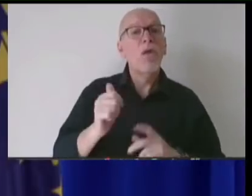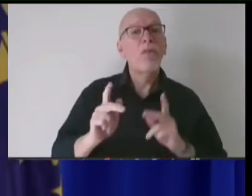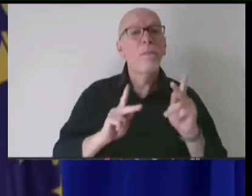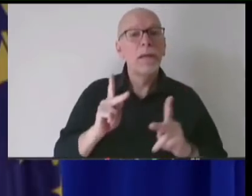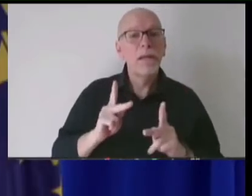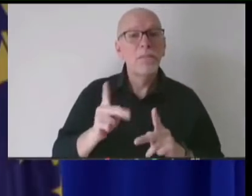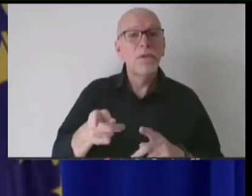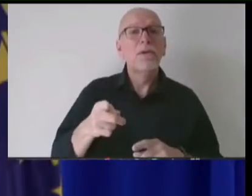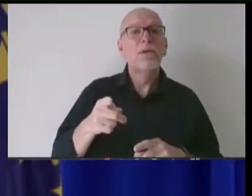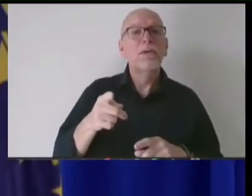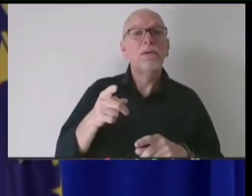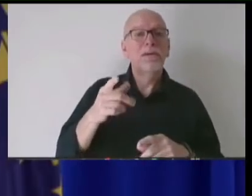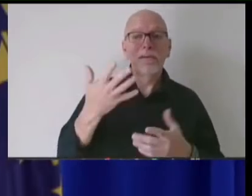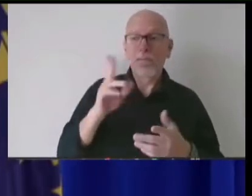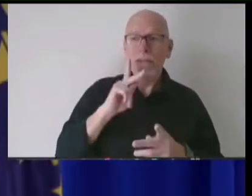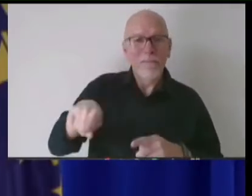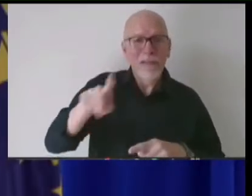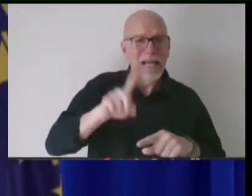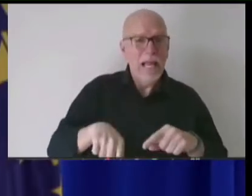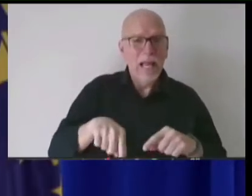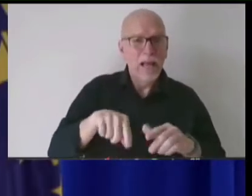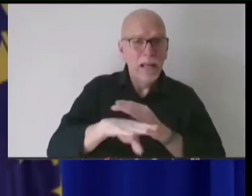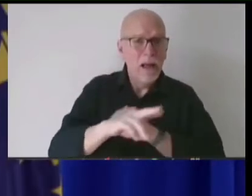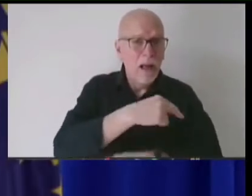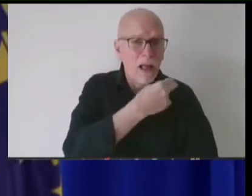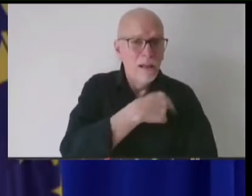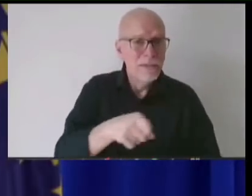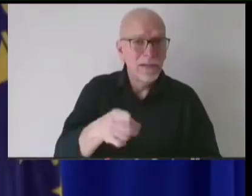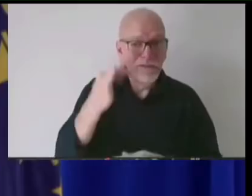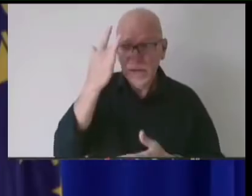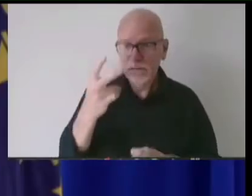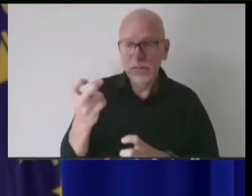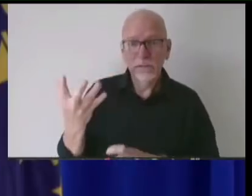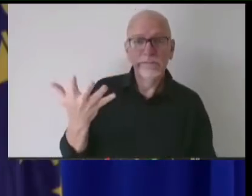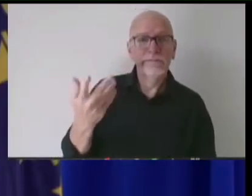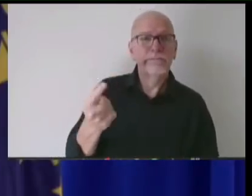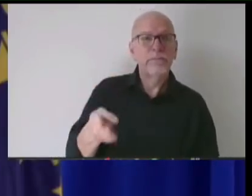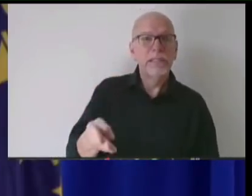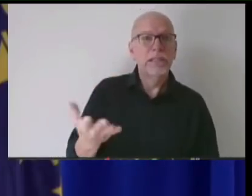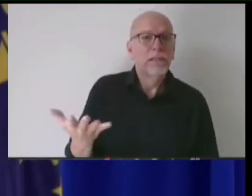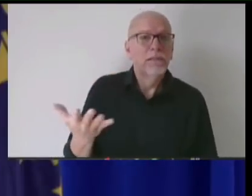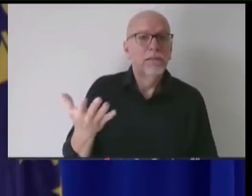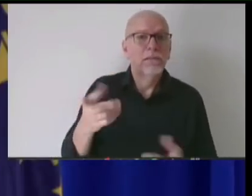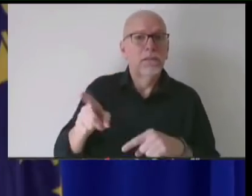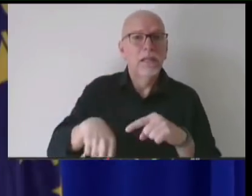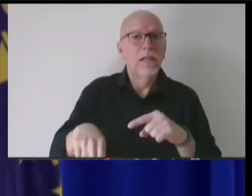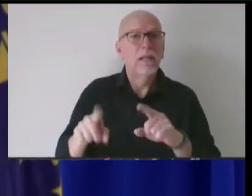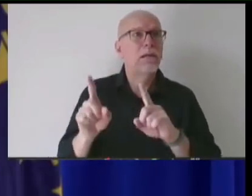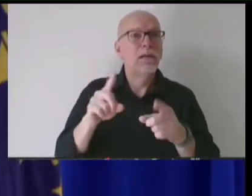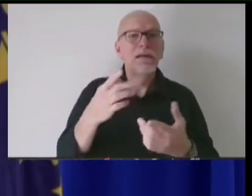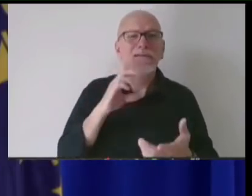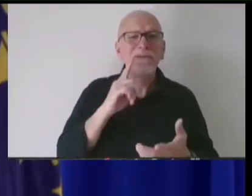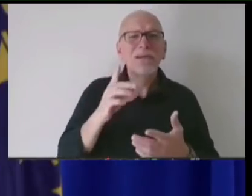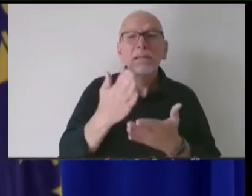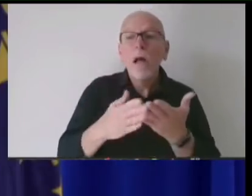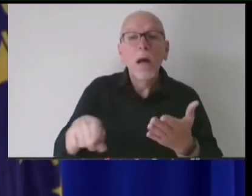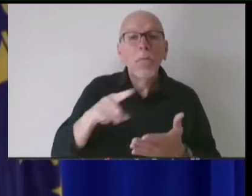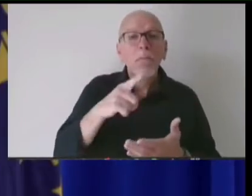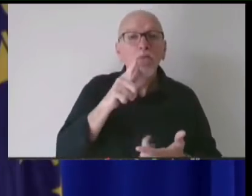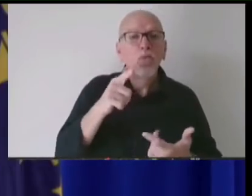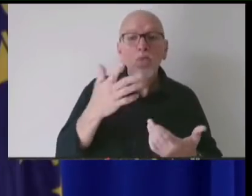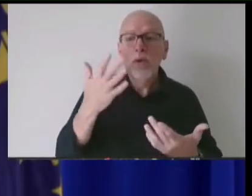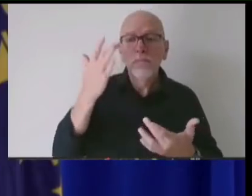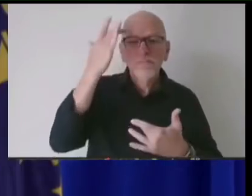beds to get treated. If it's preventing their non-emergent procedures, which could be something as simple as a biopsy to rule out cancer.